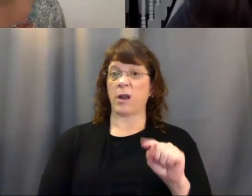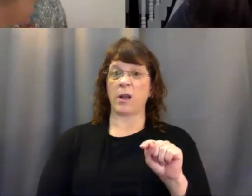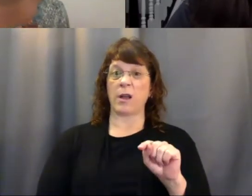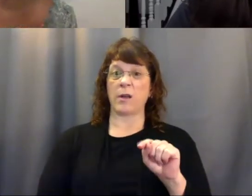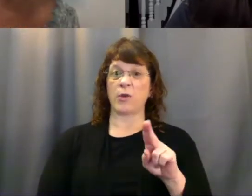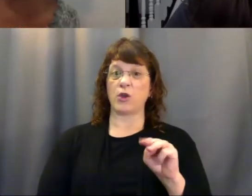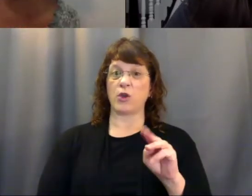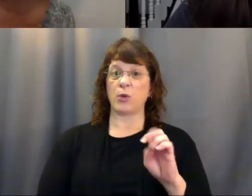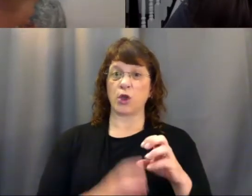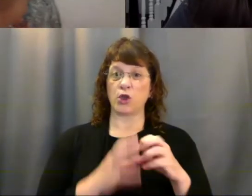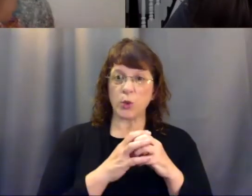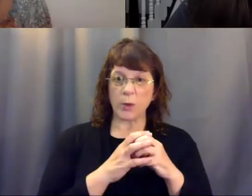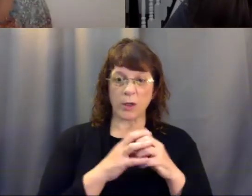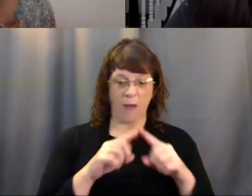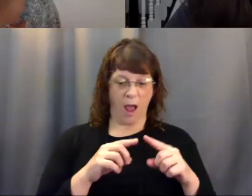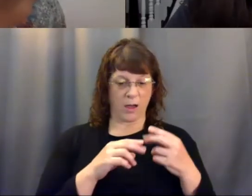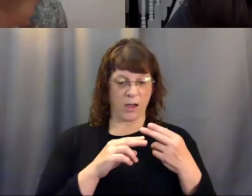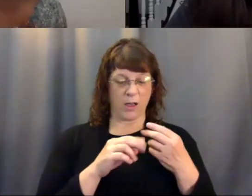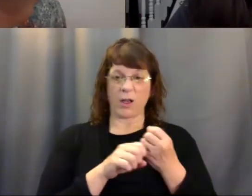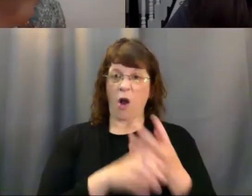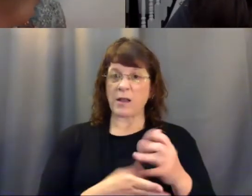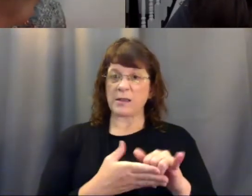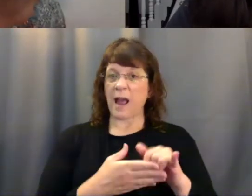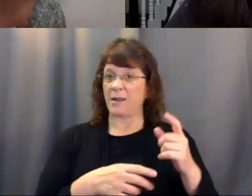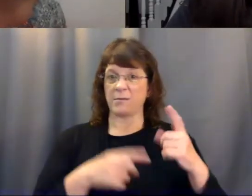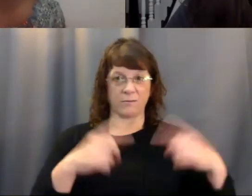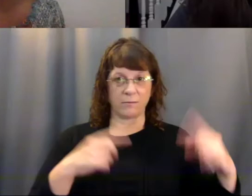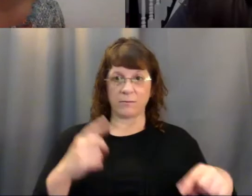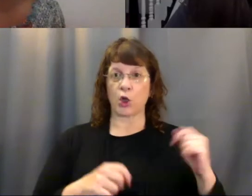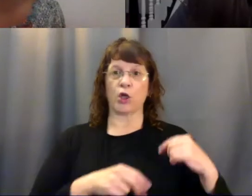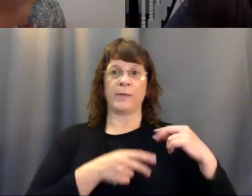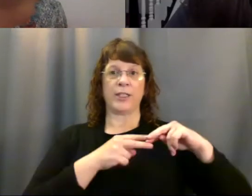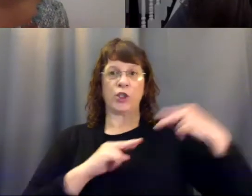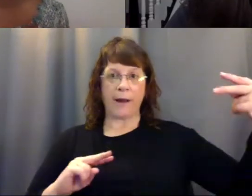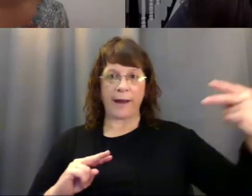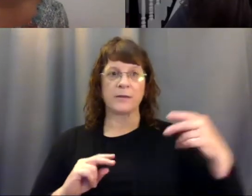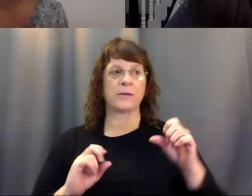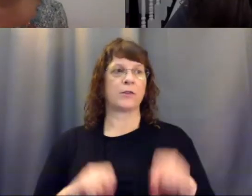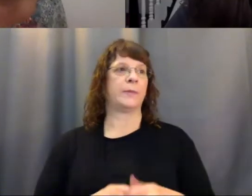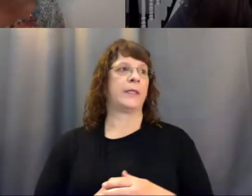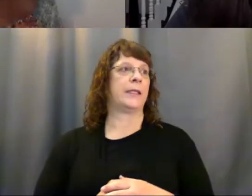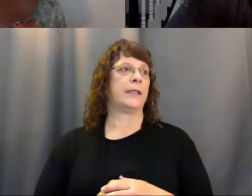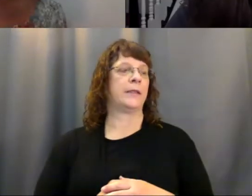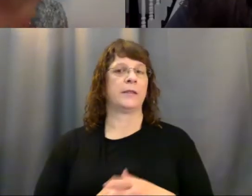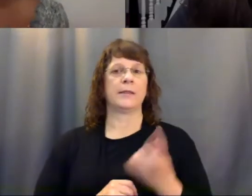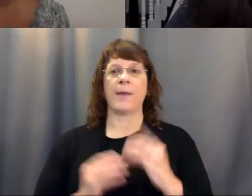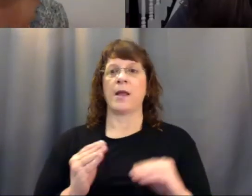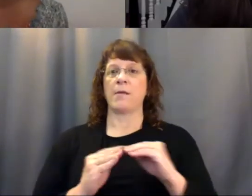But what causes the tumor can range. So it could be a genetic thing, so something that that is more